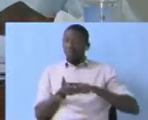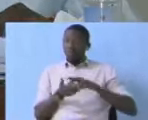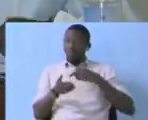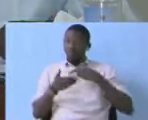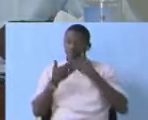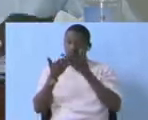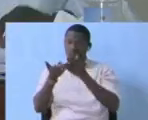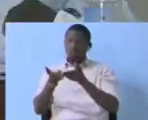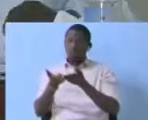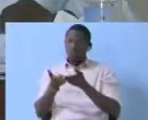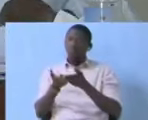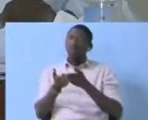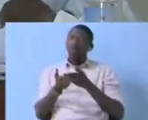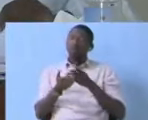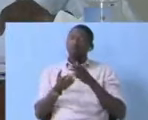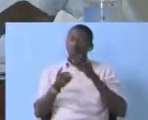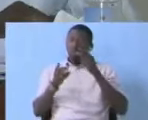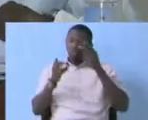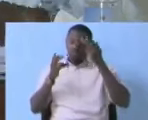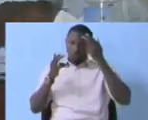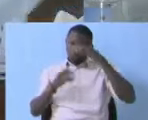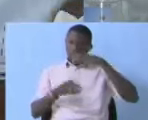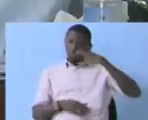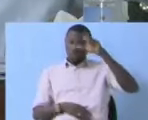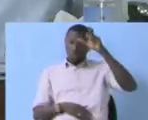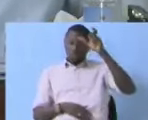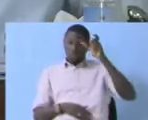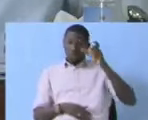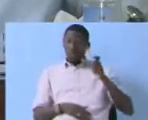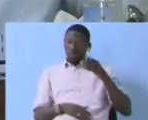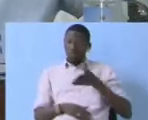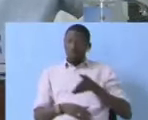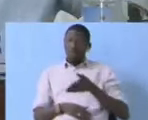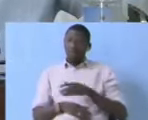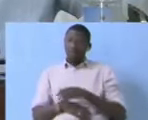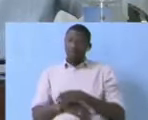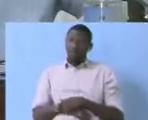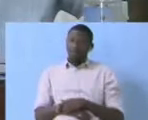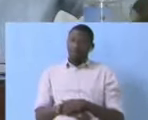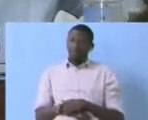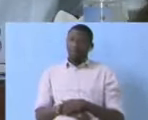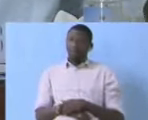lua tinyaleti puruka kumasoto balofo komisomo ye wala ka ifilindi.